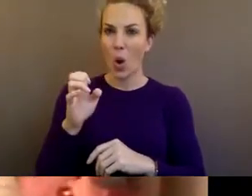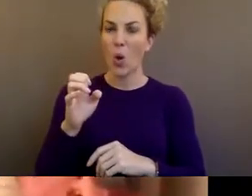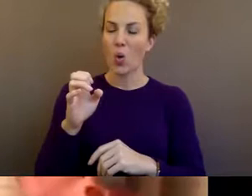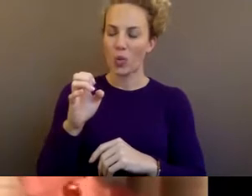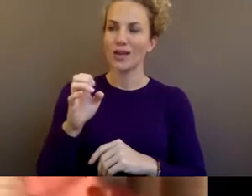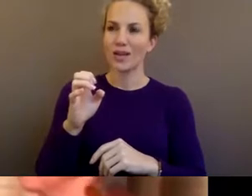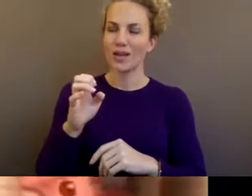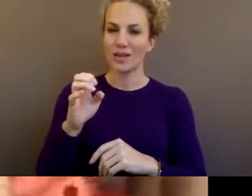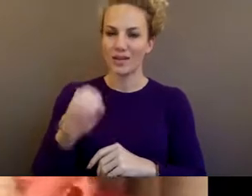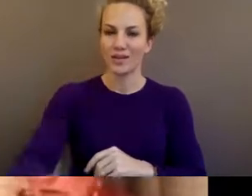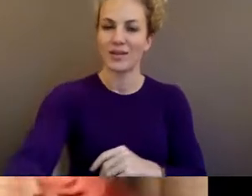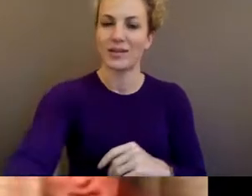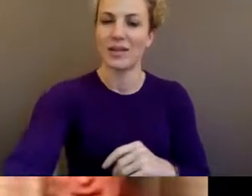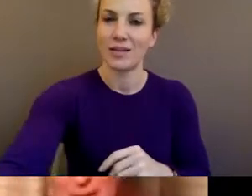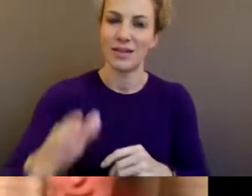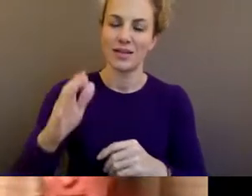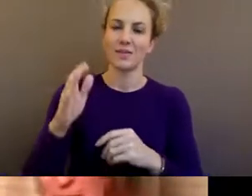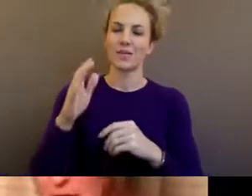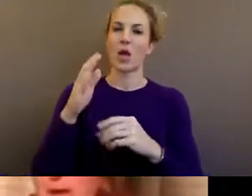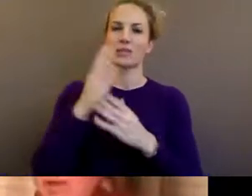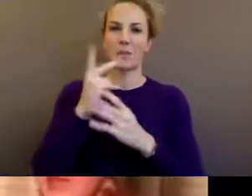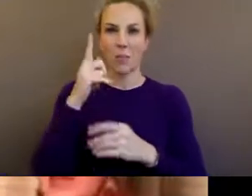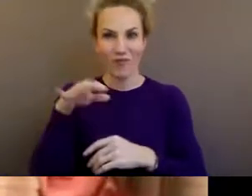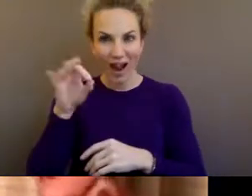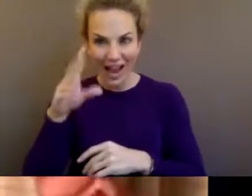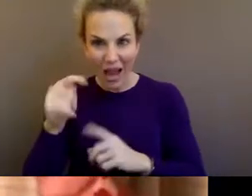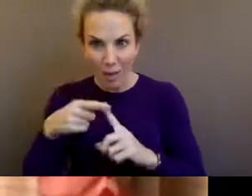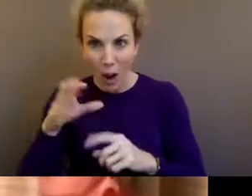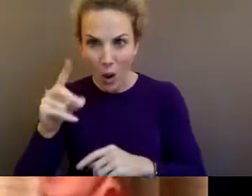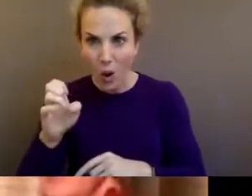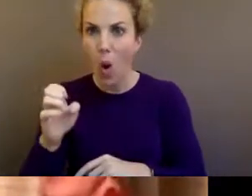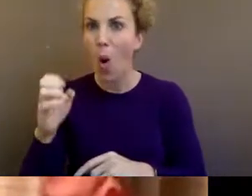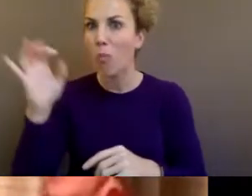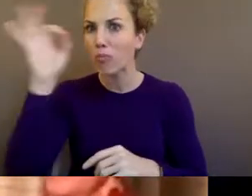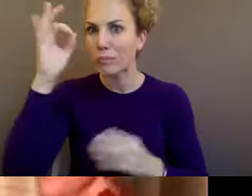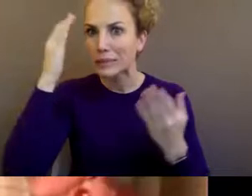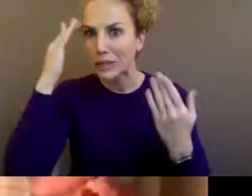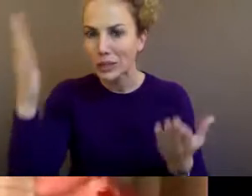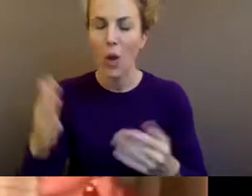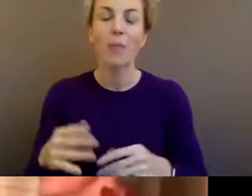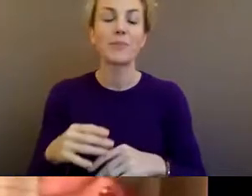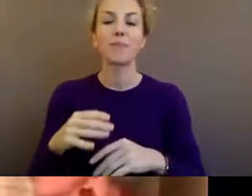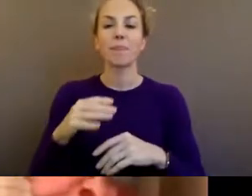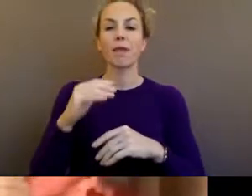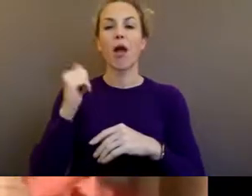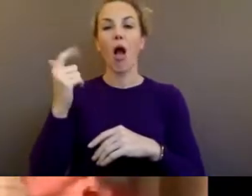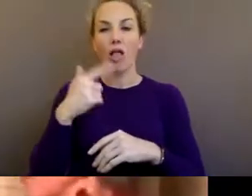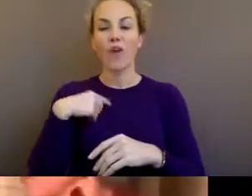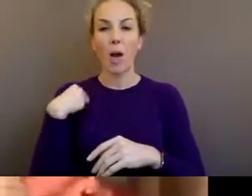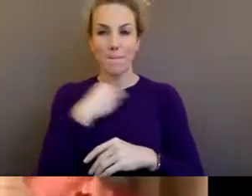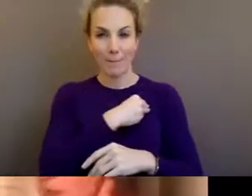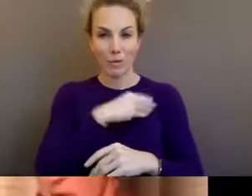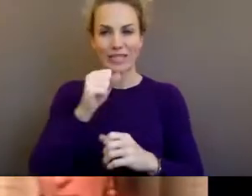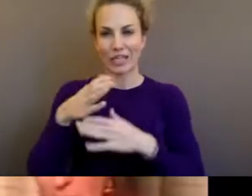haven't completed this job yet. First, all of our members can share it with other